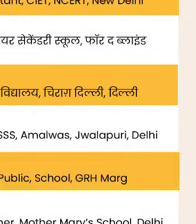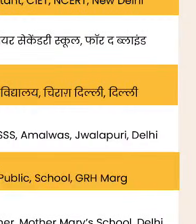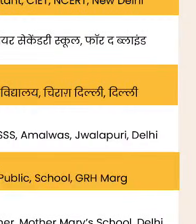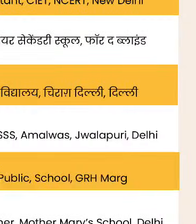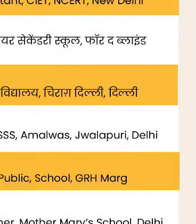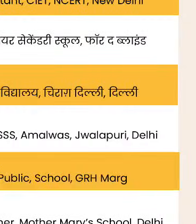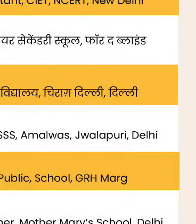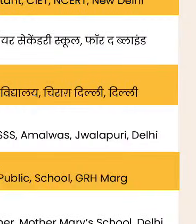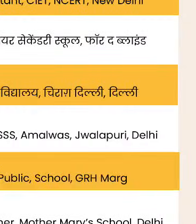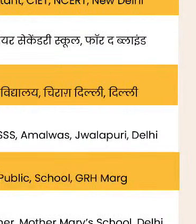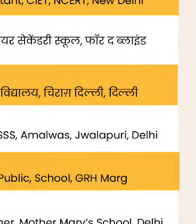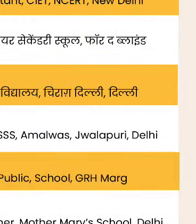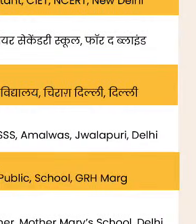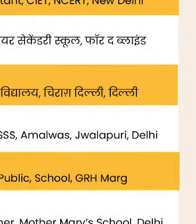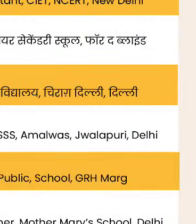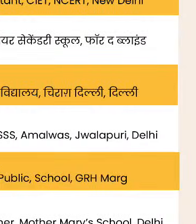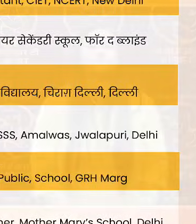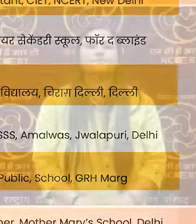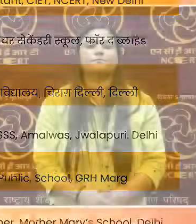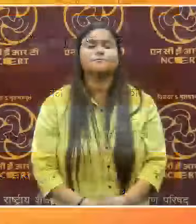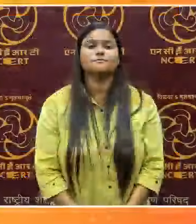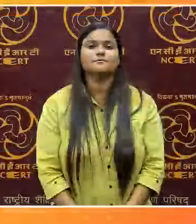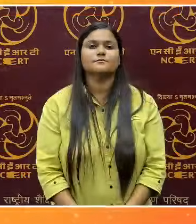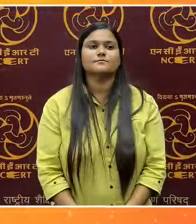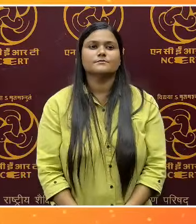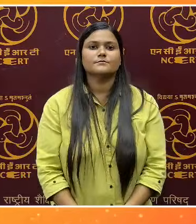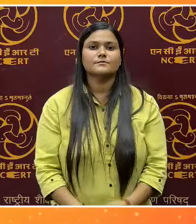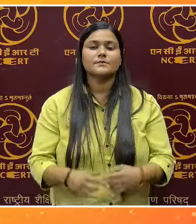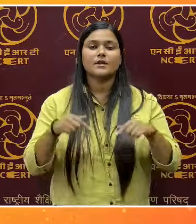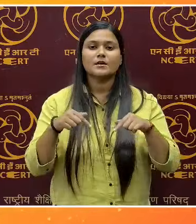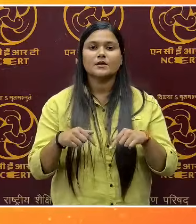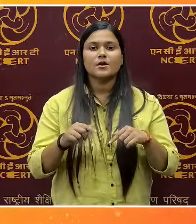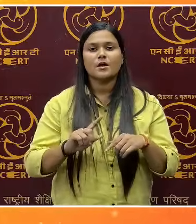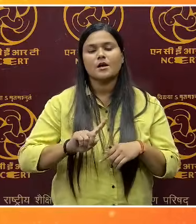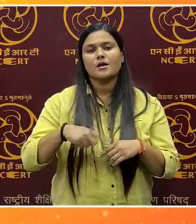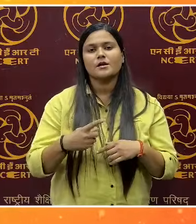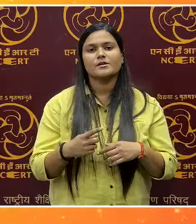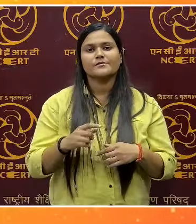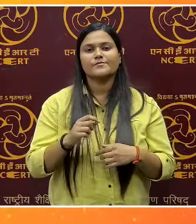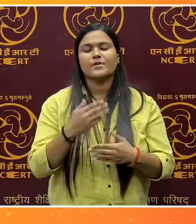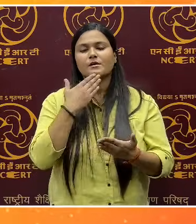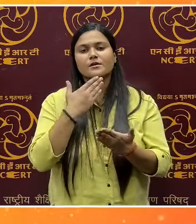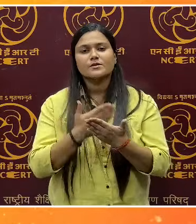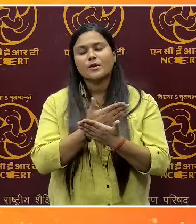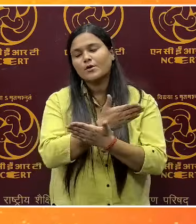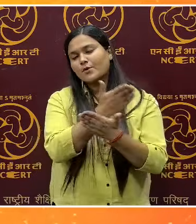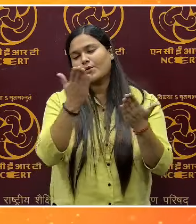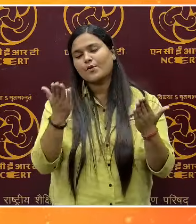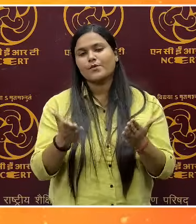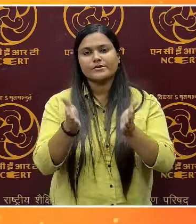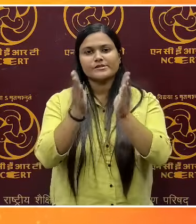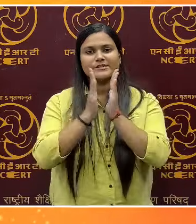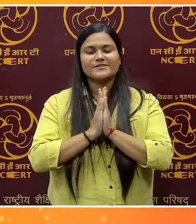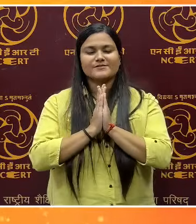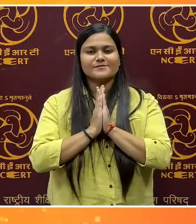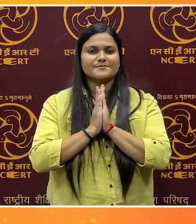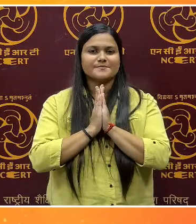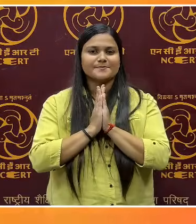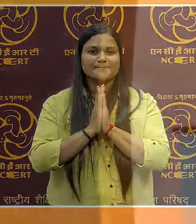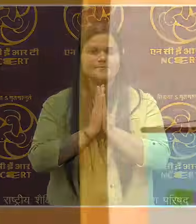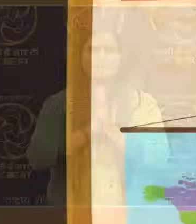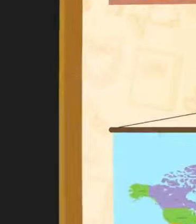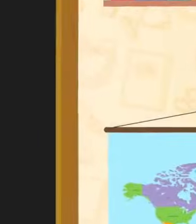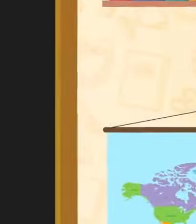version. So this is all about our today's topic, and once again I would like to thank you and namaskar to all of you.